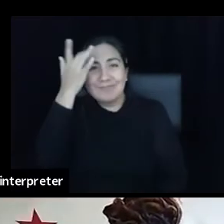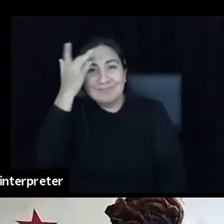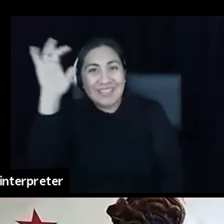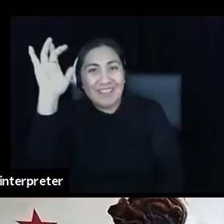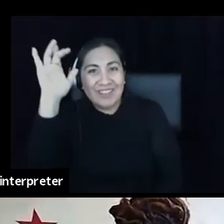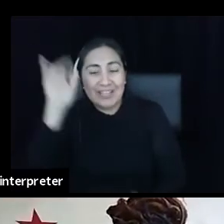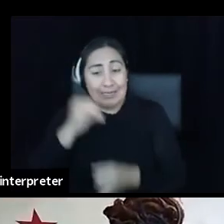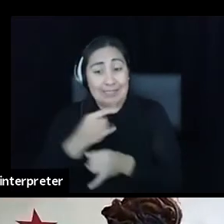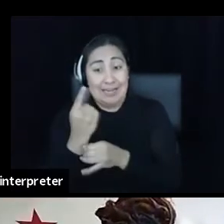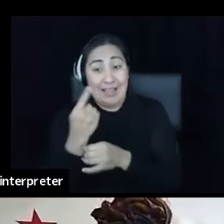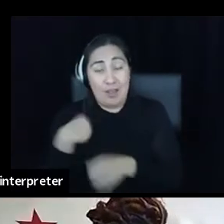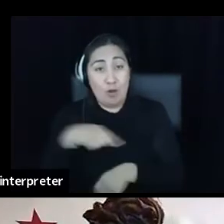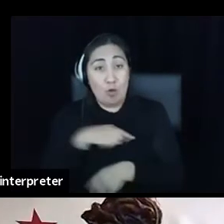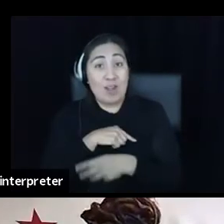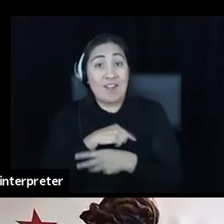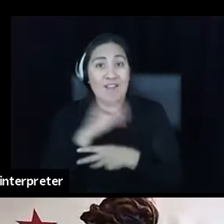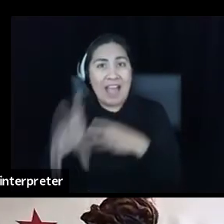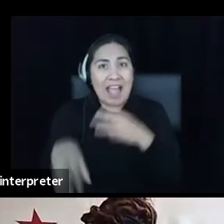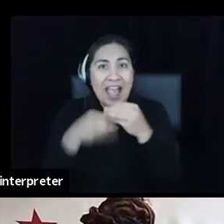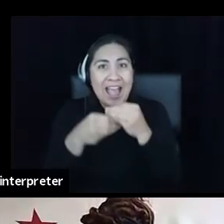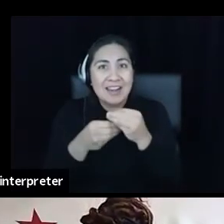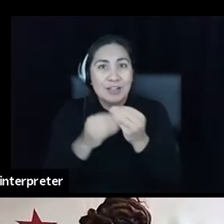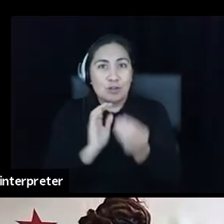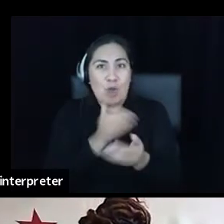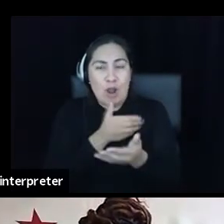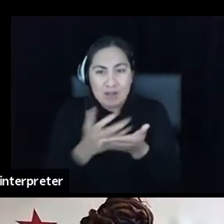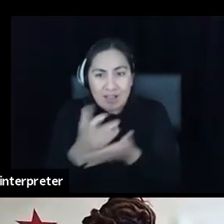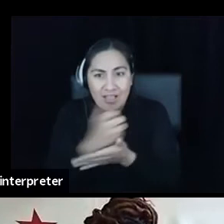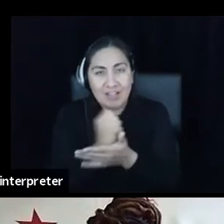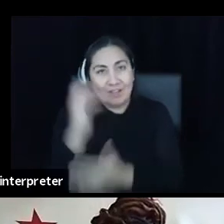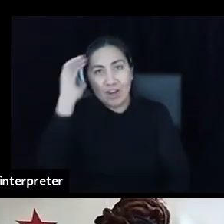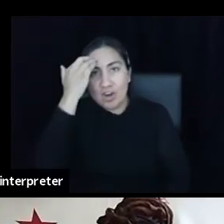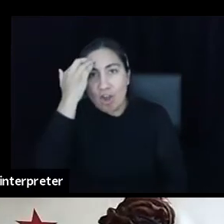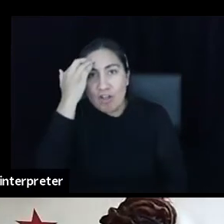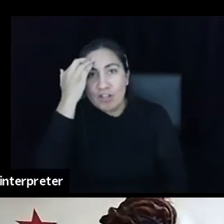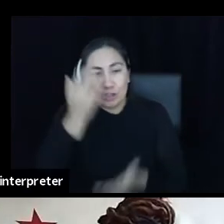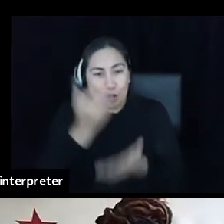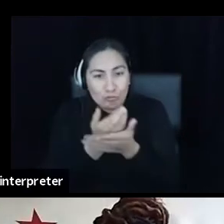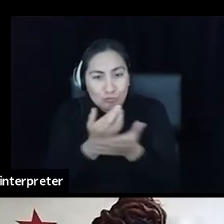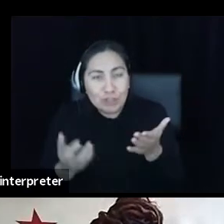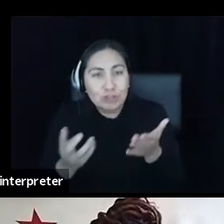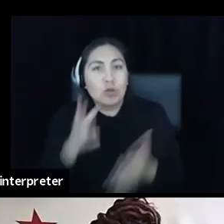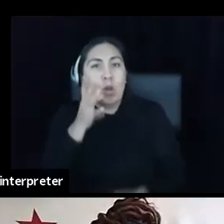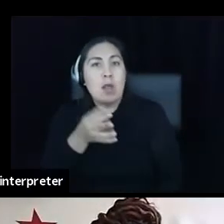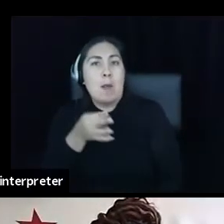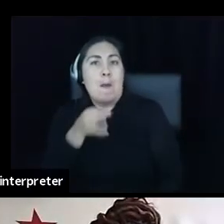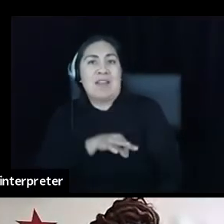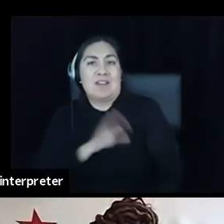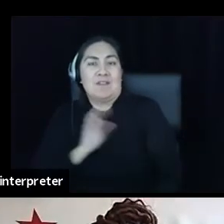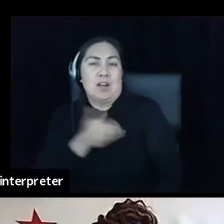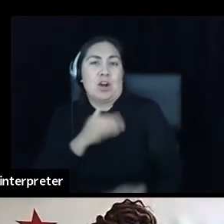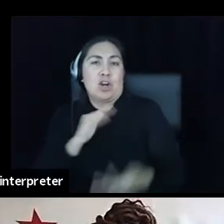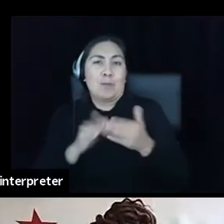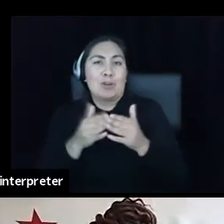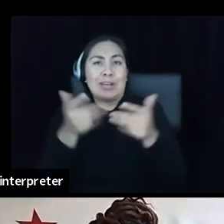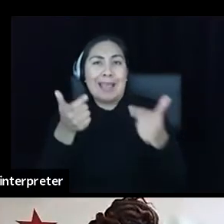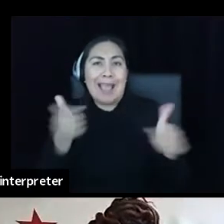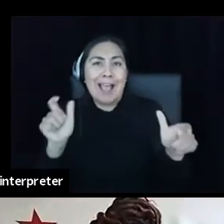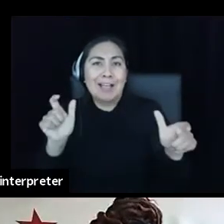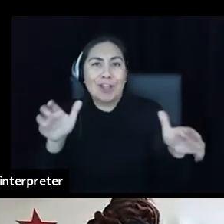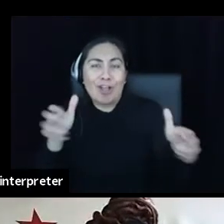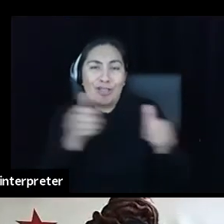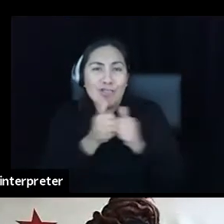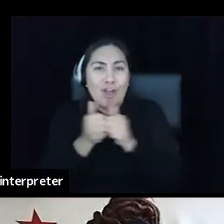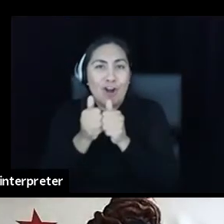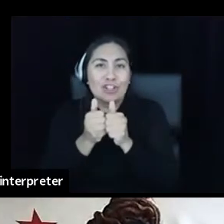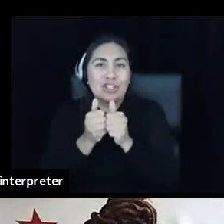the collective knowledge and resource bank, which benefits our community as our community at large. Rising tides lift